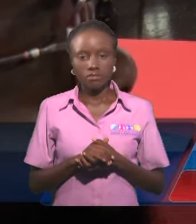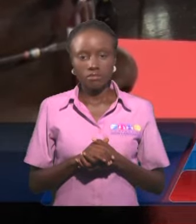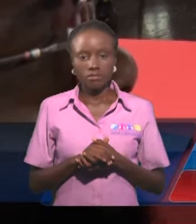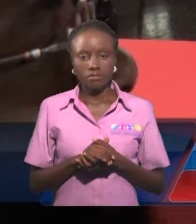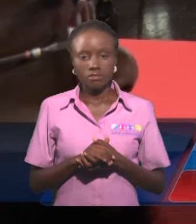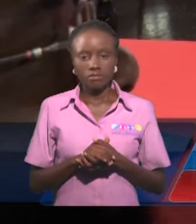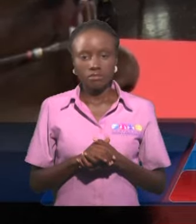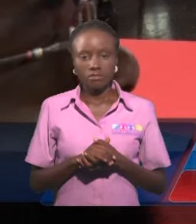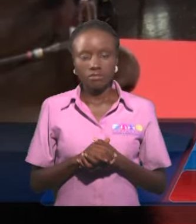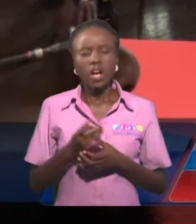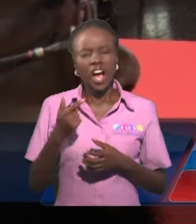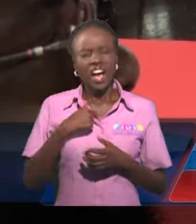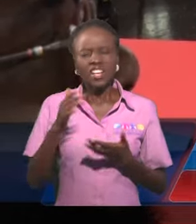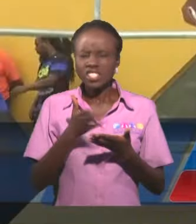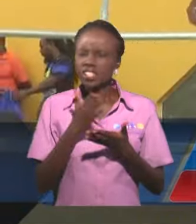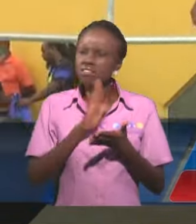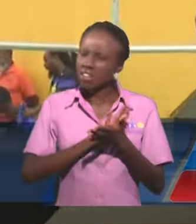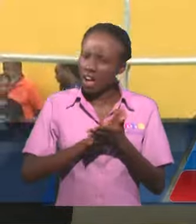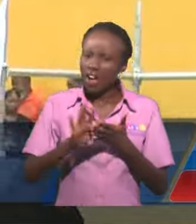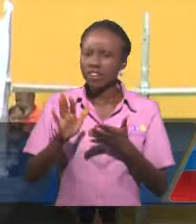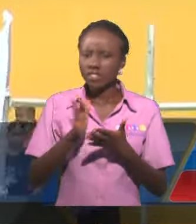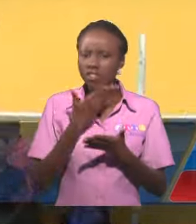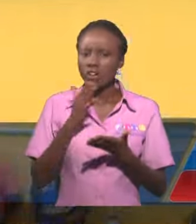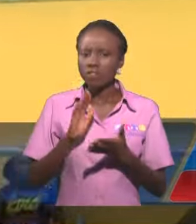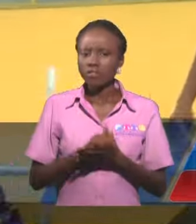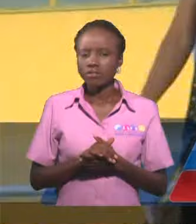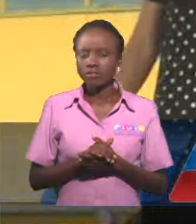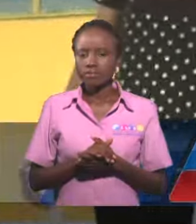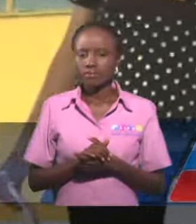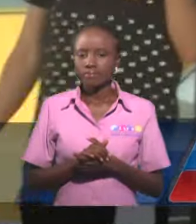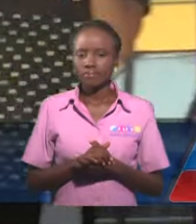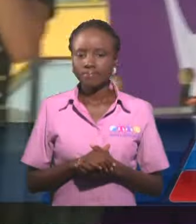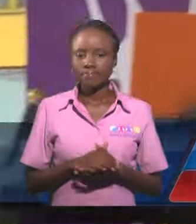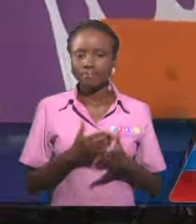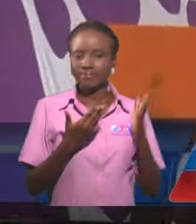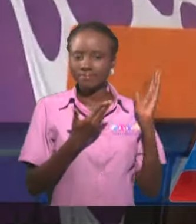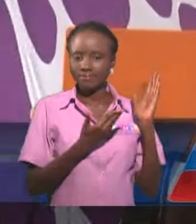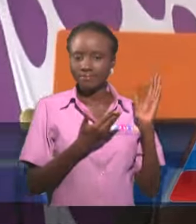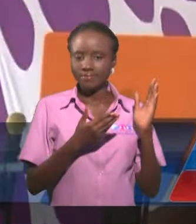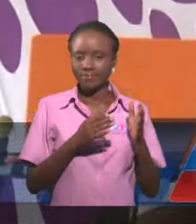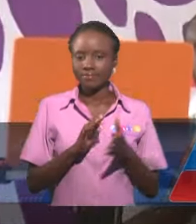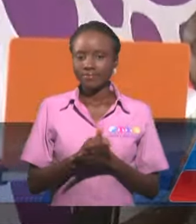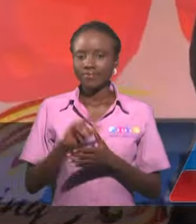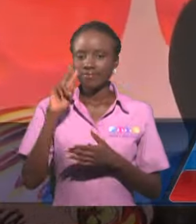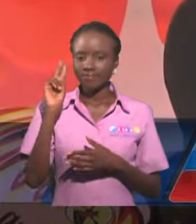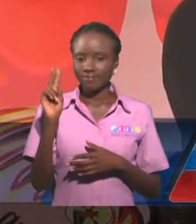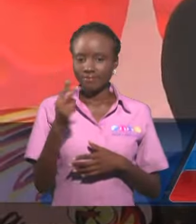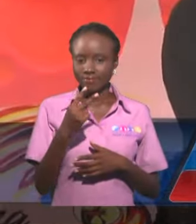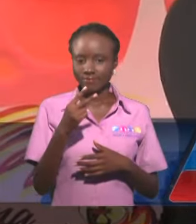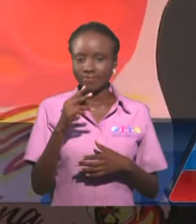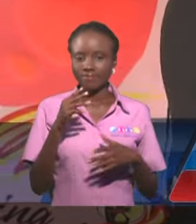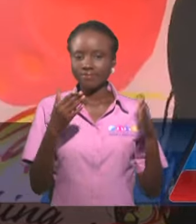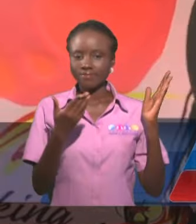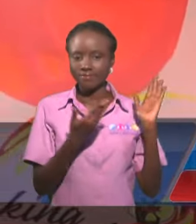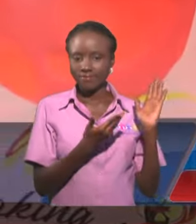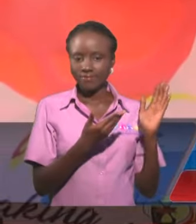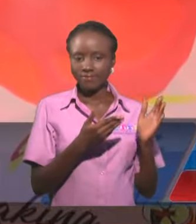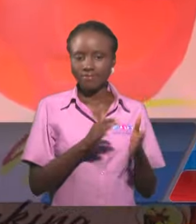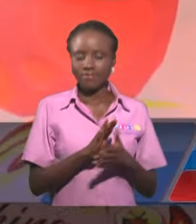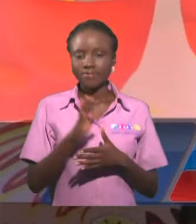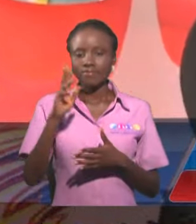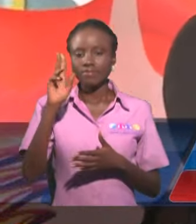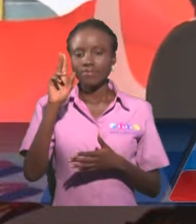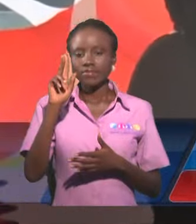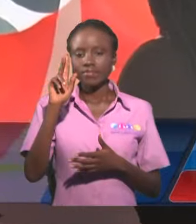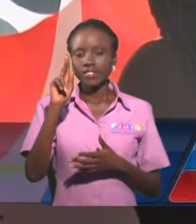what I sang was a really nice song. Jamesia Burnett walked away with the second place prize, while Presentation